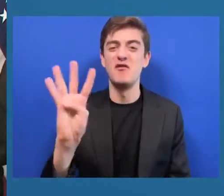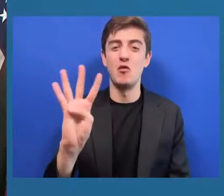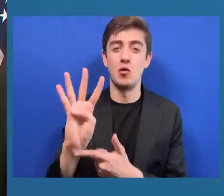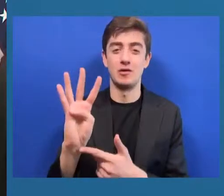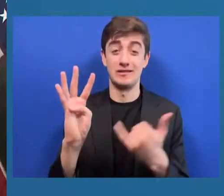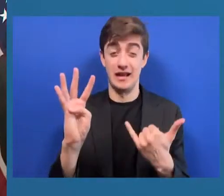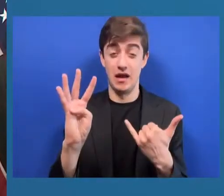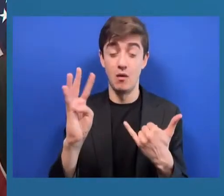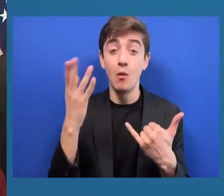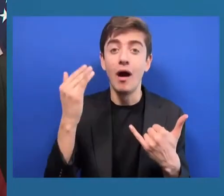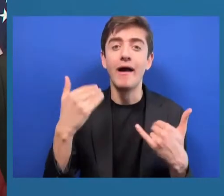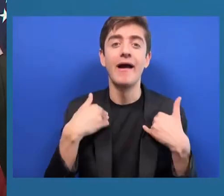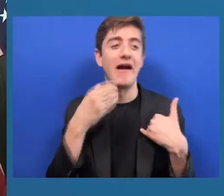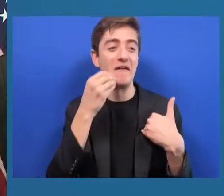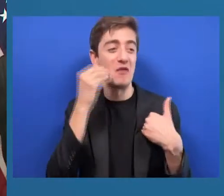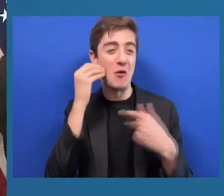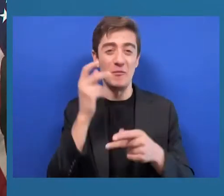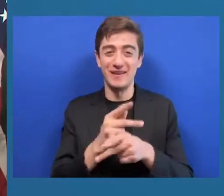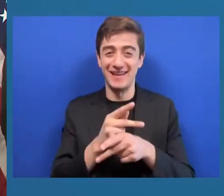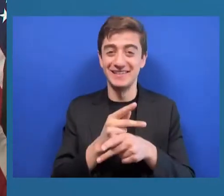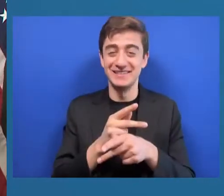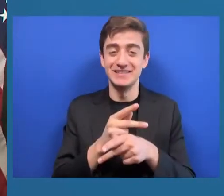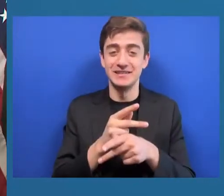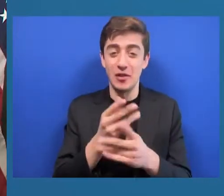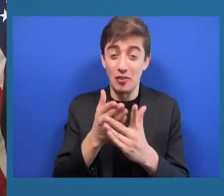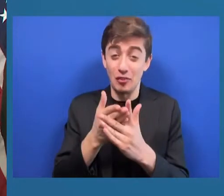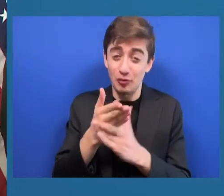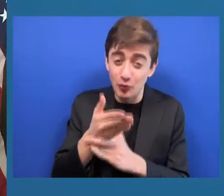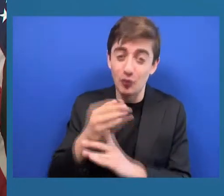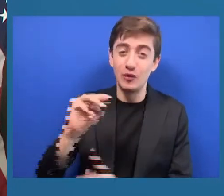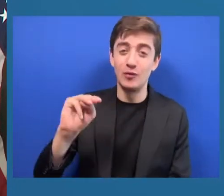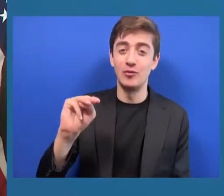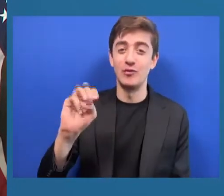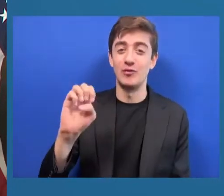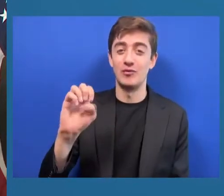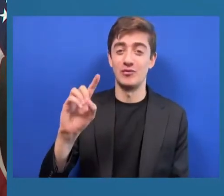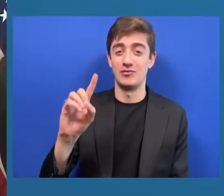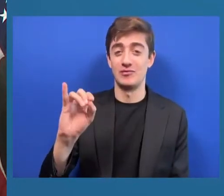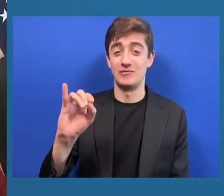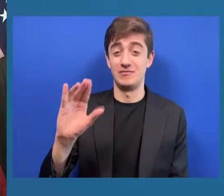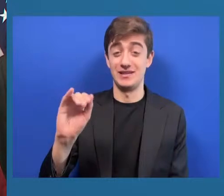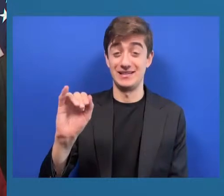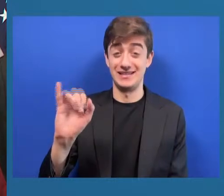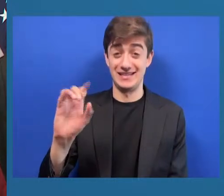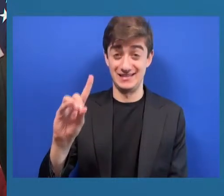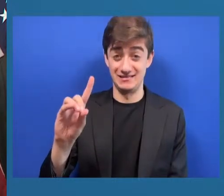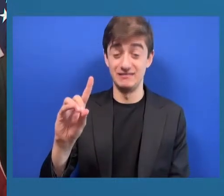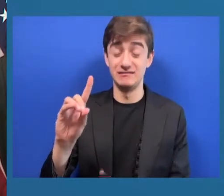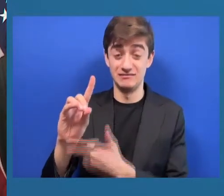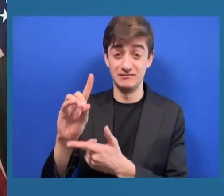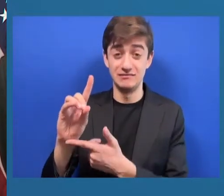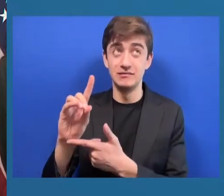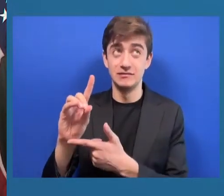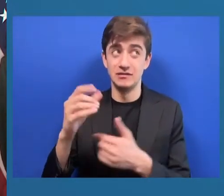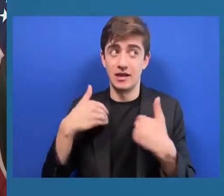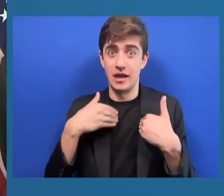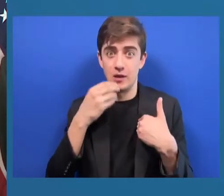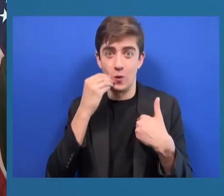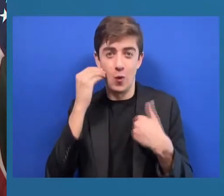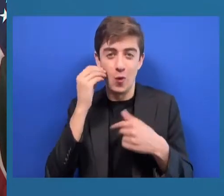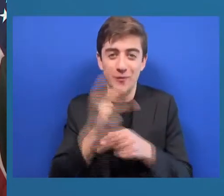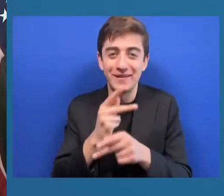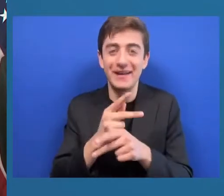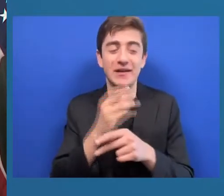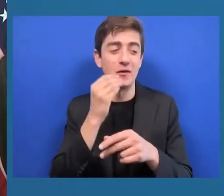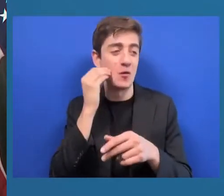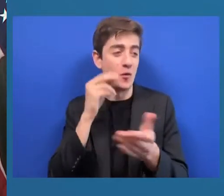care through Medicaid, she gets access to home care, home